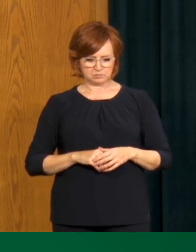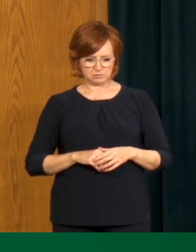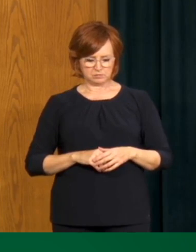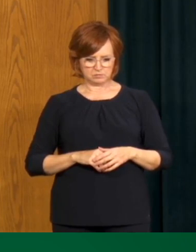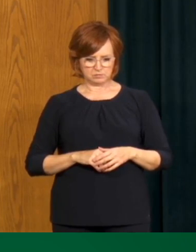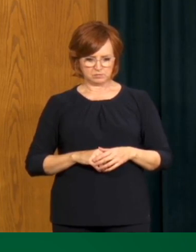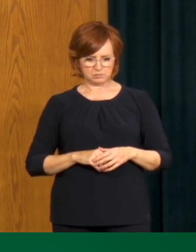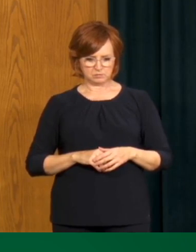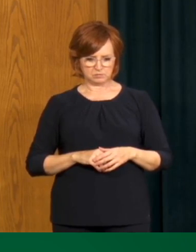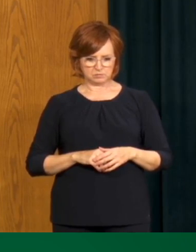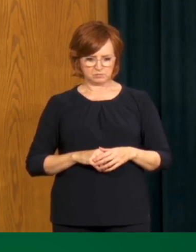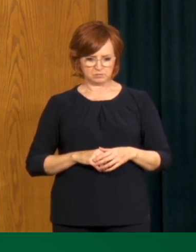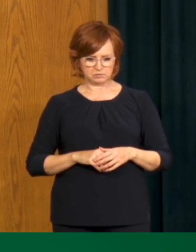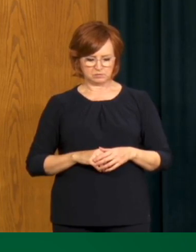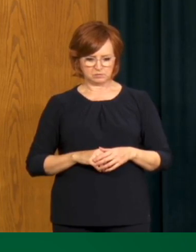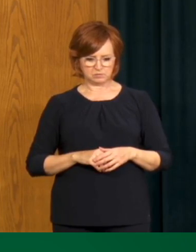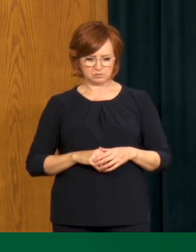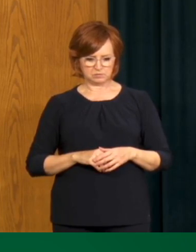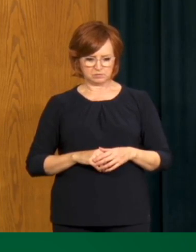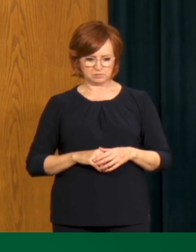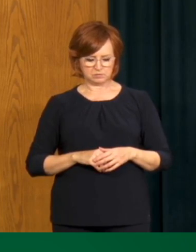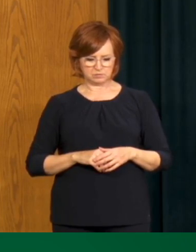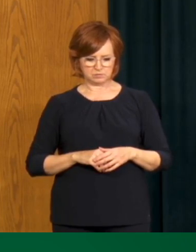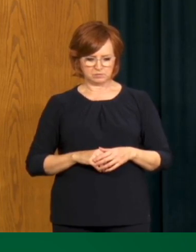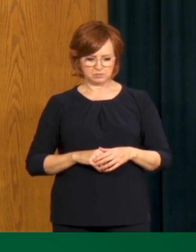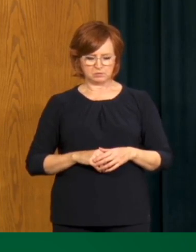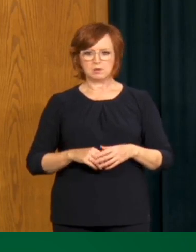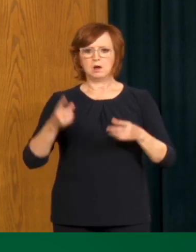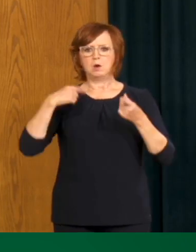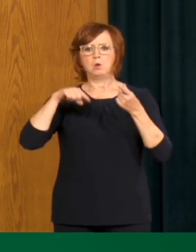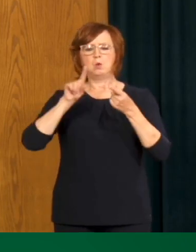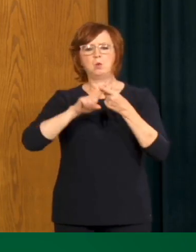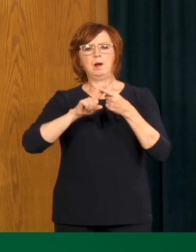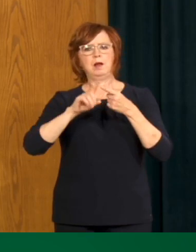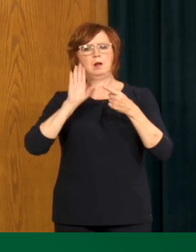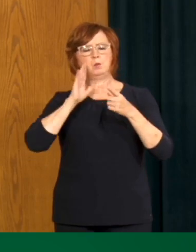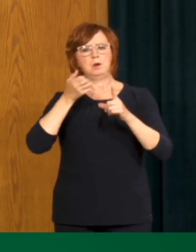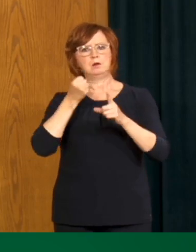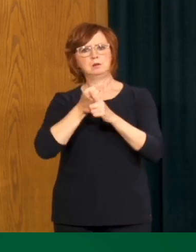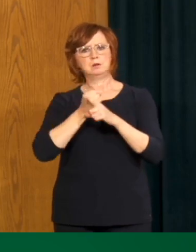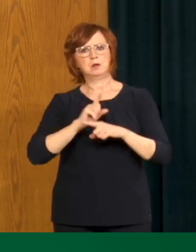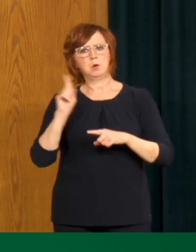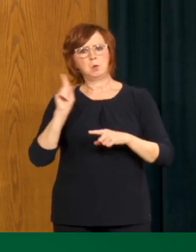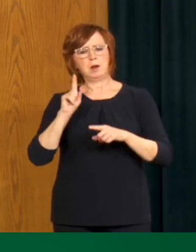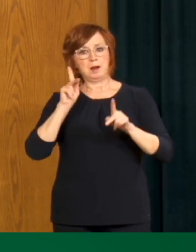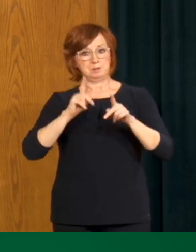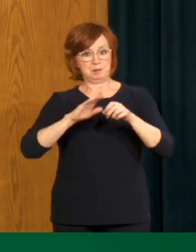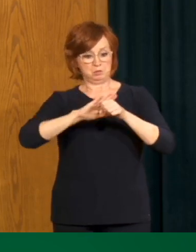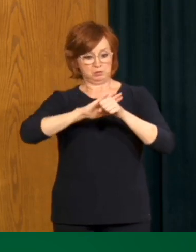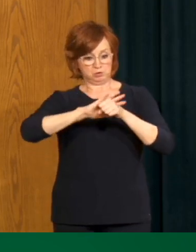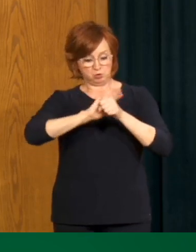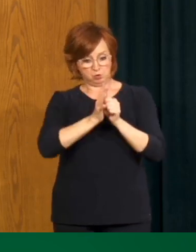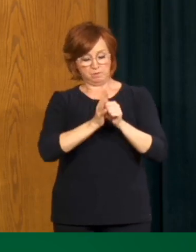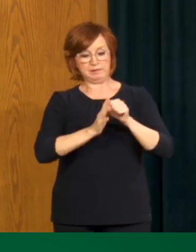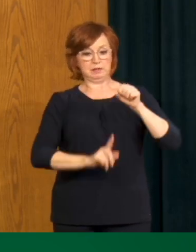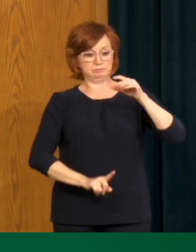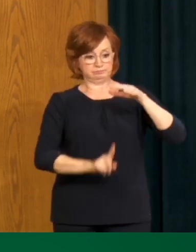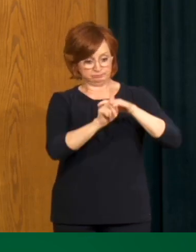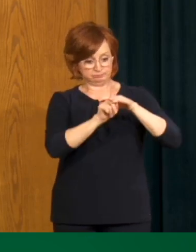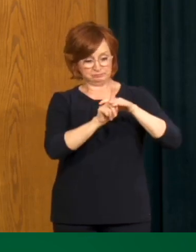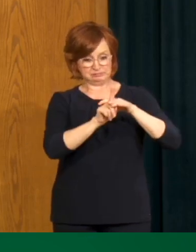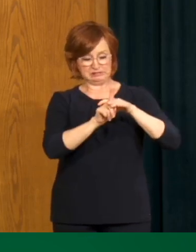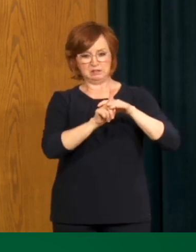details on newer announced cases, like for instance, which community they're in, that sort of thing? So obviously, when